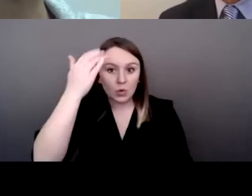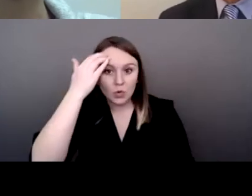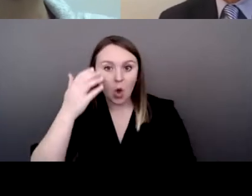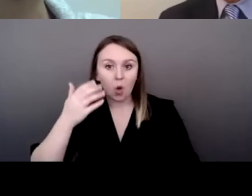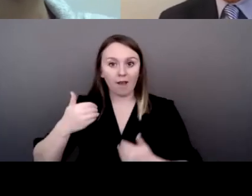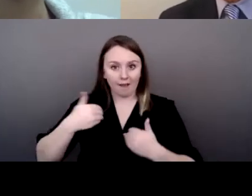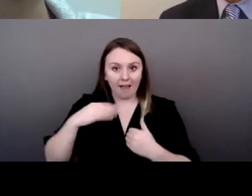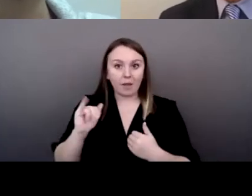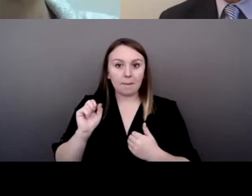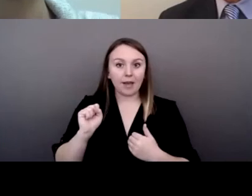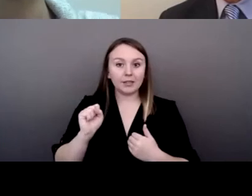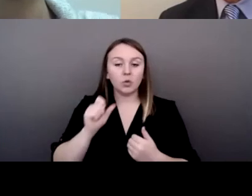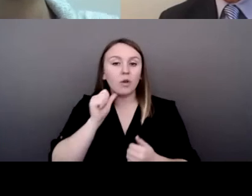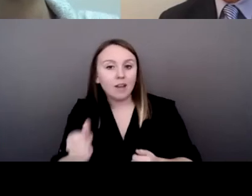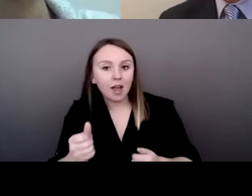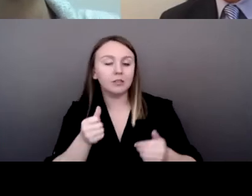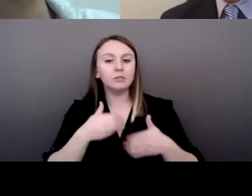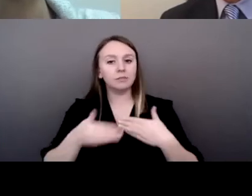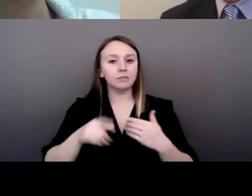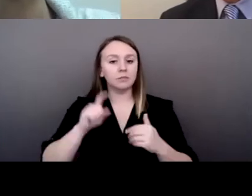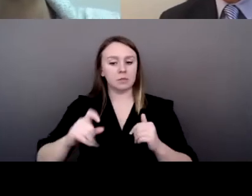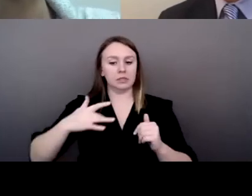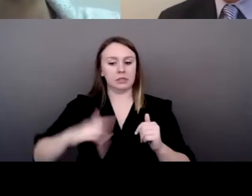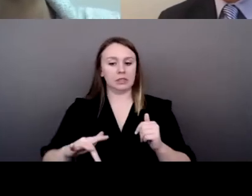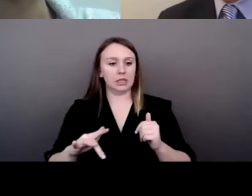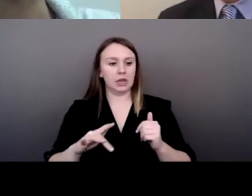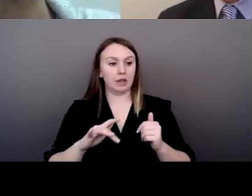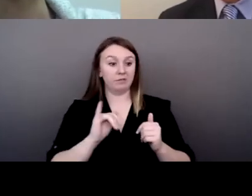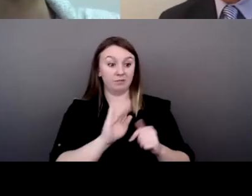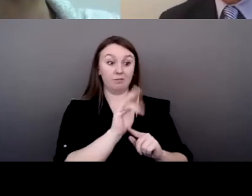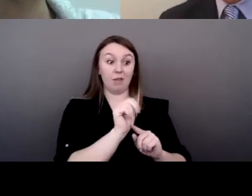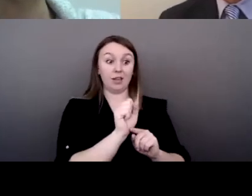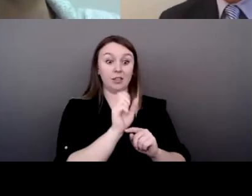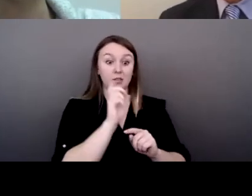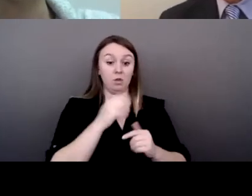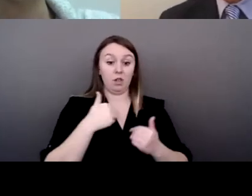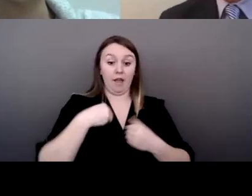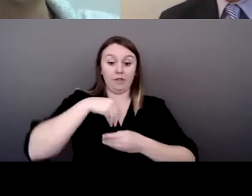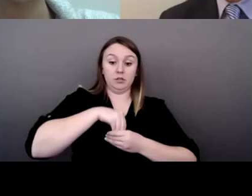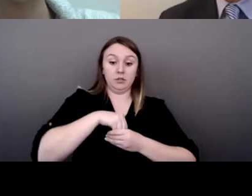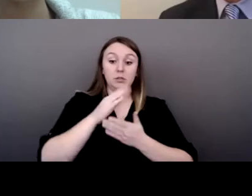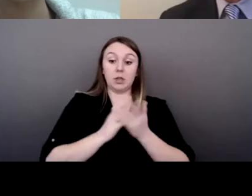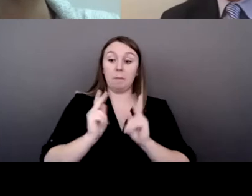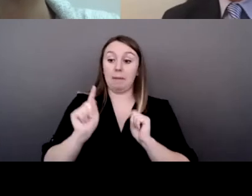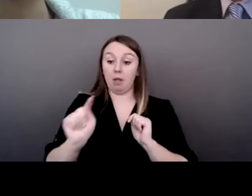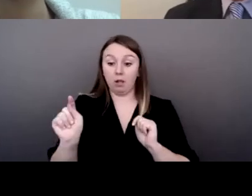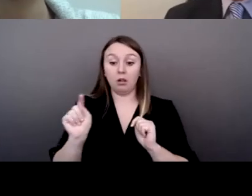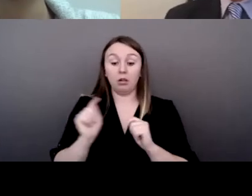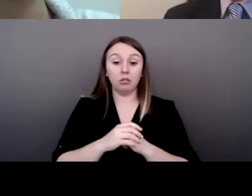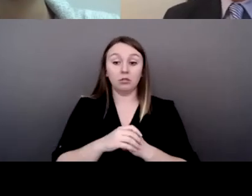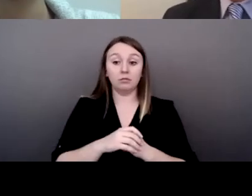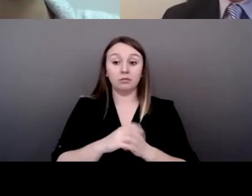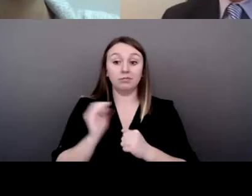not. We have to be very sensitive that that's going to exist in some people. And some people are